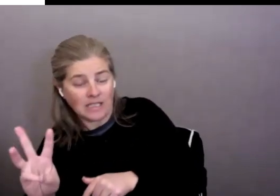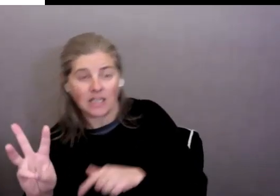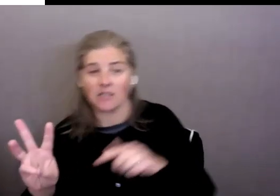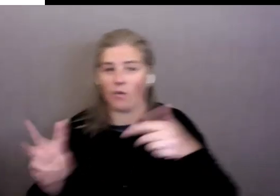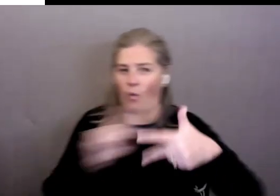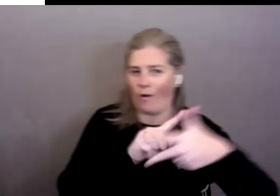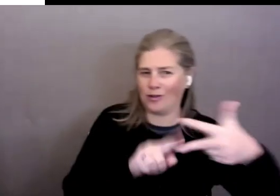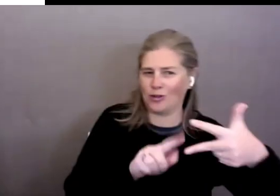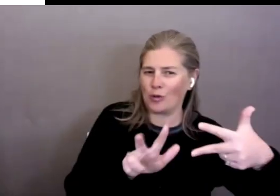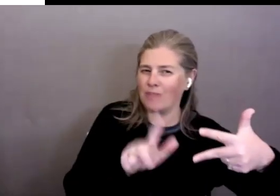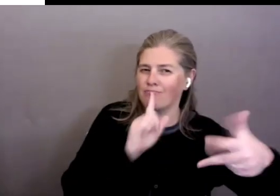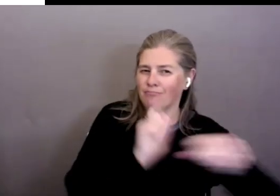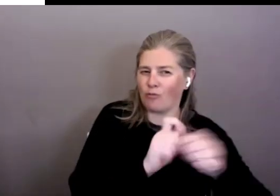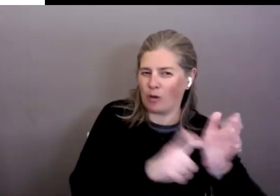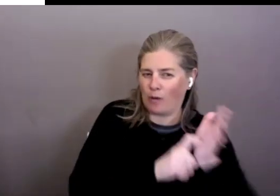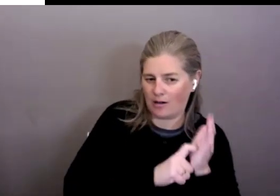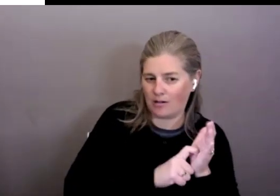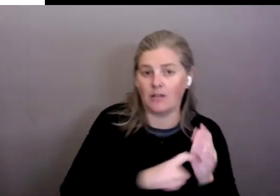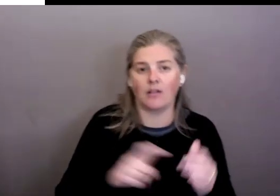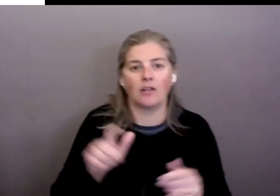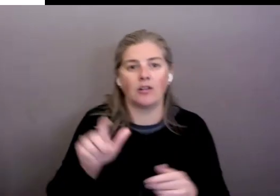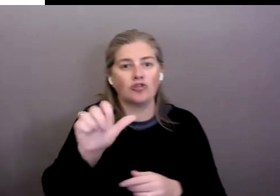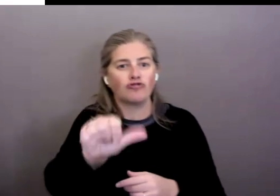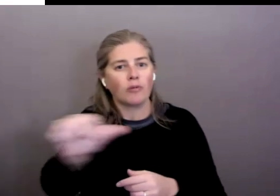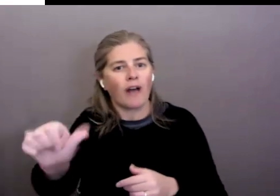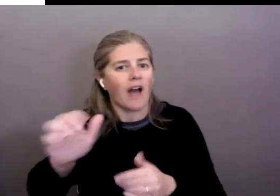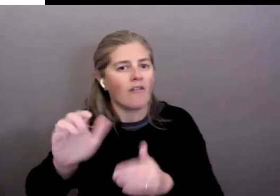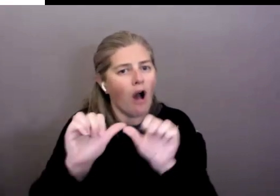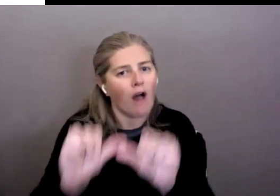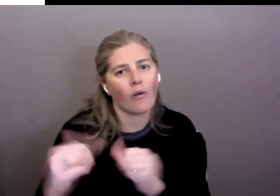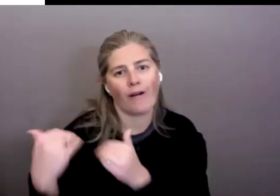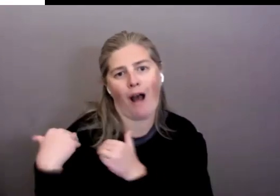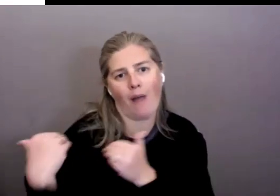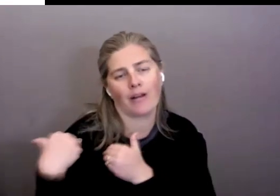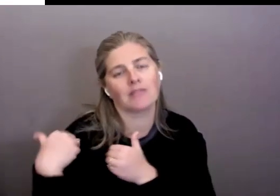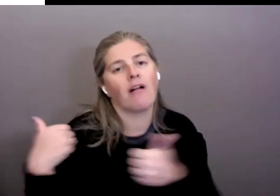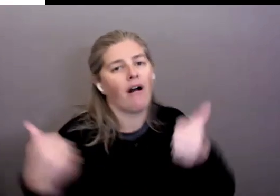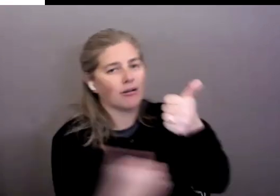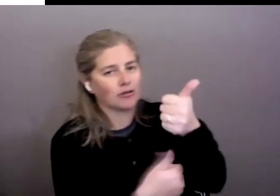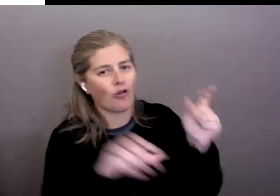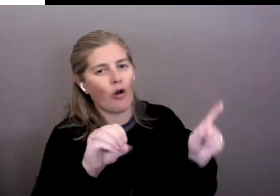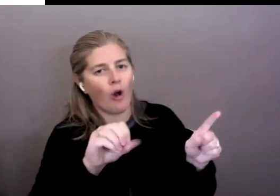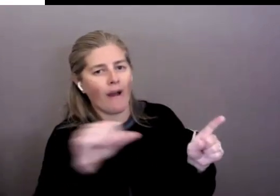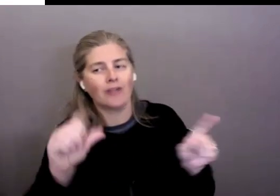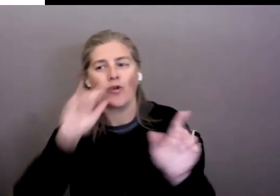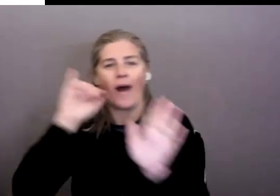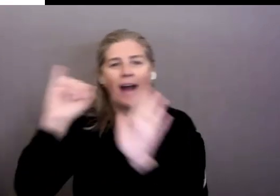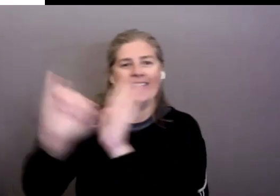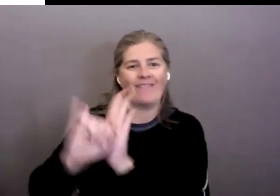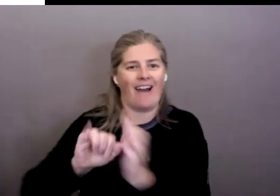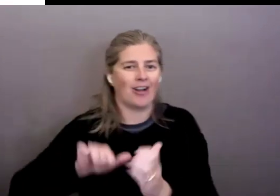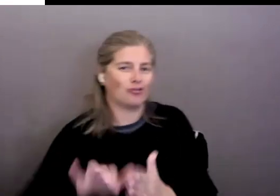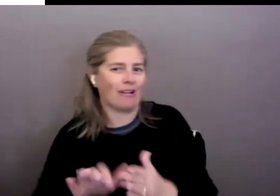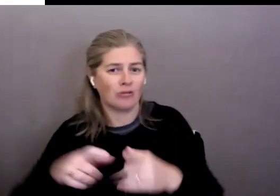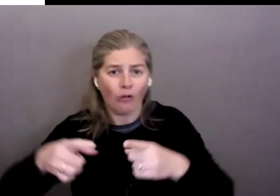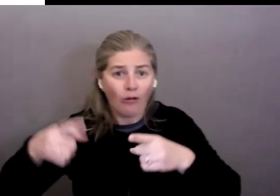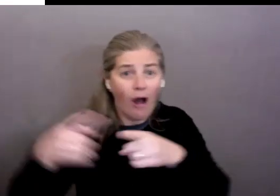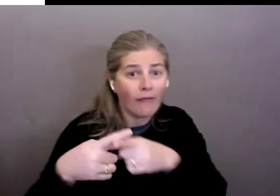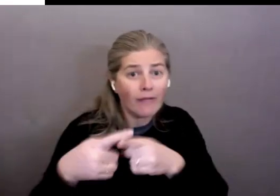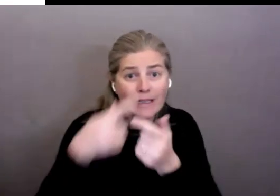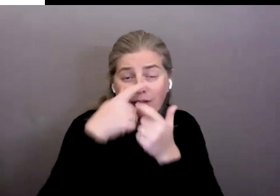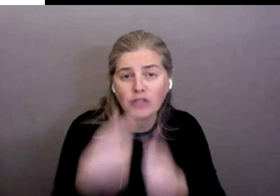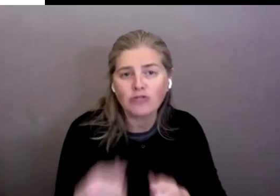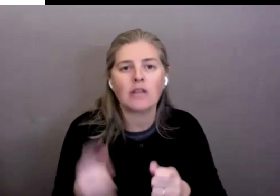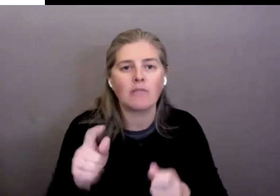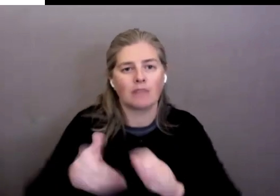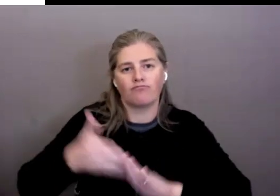example guidance, AAAs have ongoing obligations under the Old Americans Act to identify and address conflicts of interest and must operate